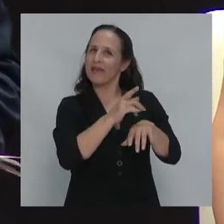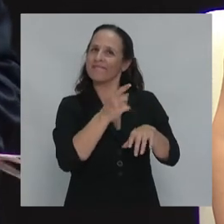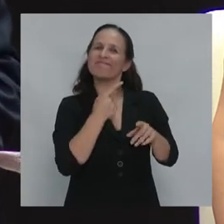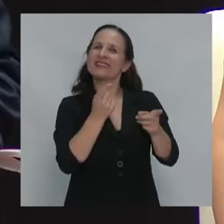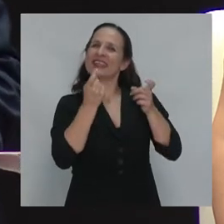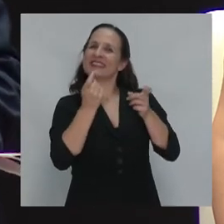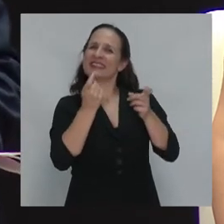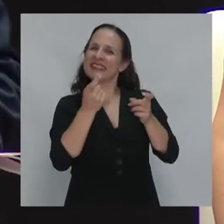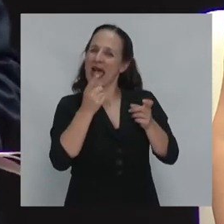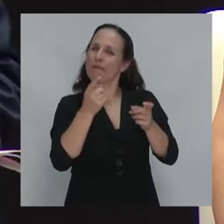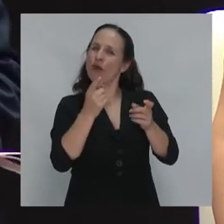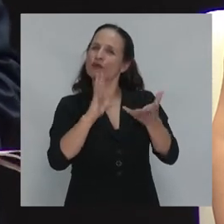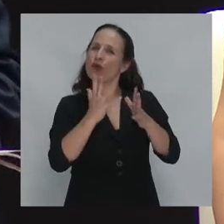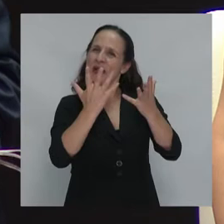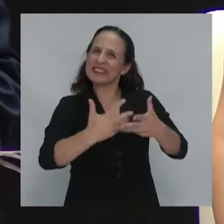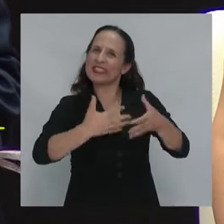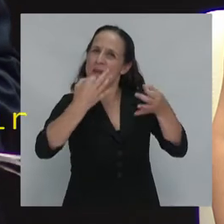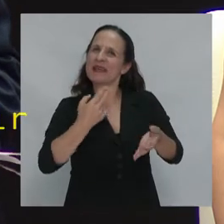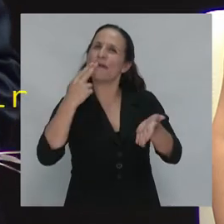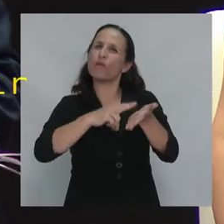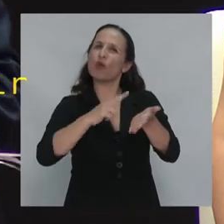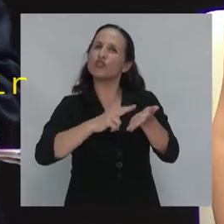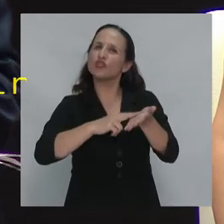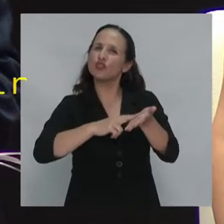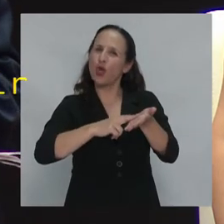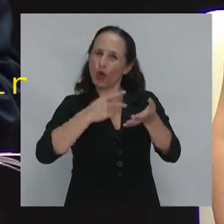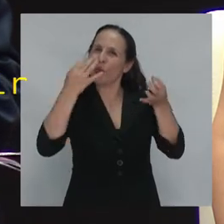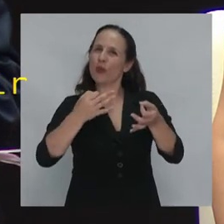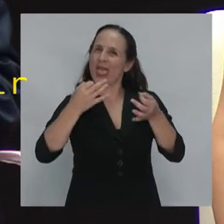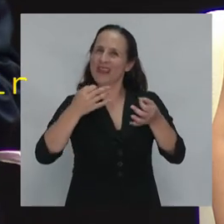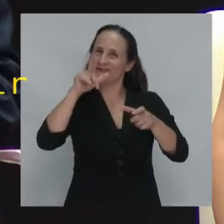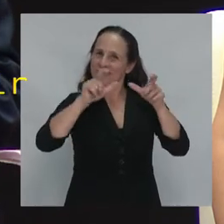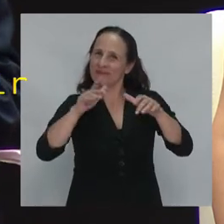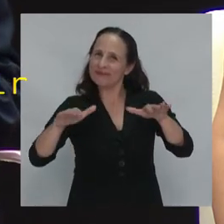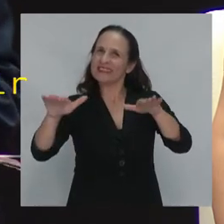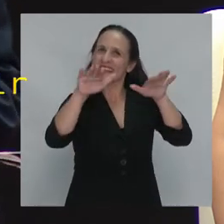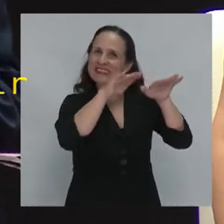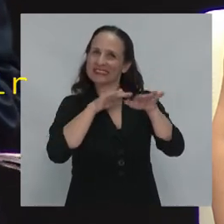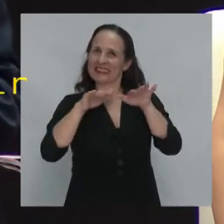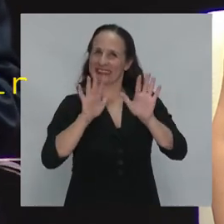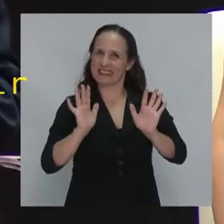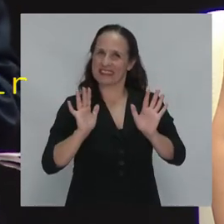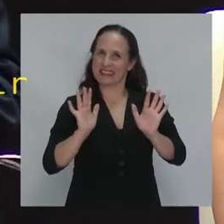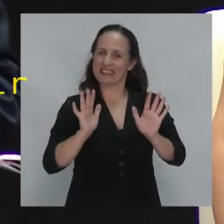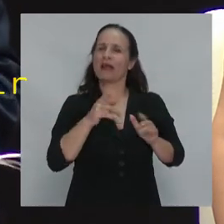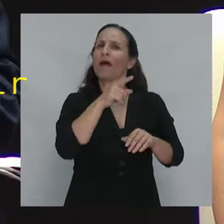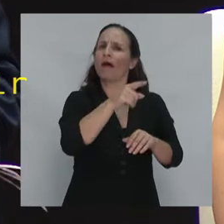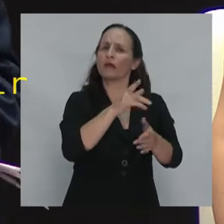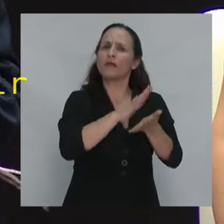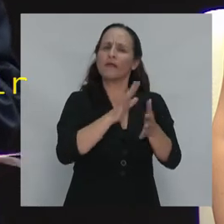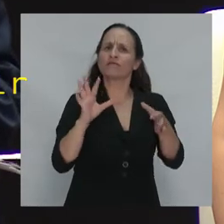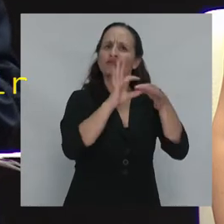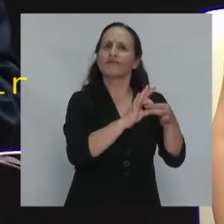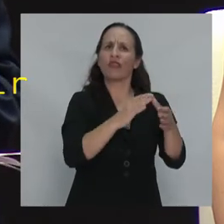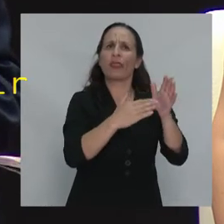large assets and corporate earnings. An effective inheritance tax, as proposed by